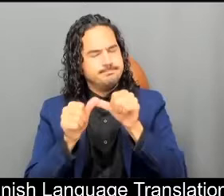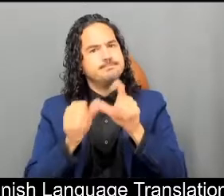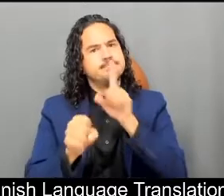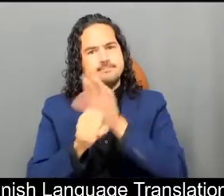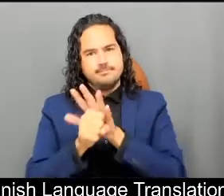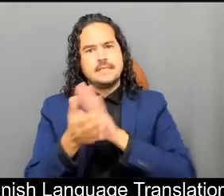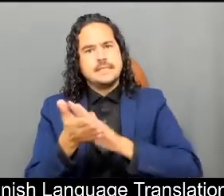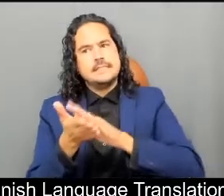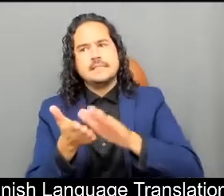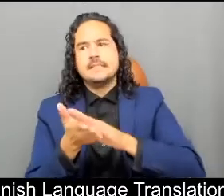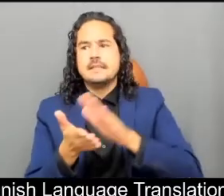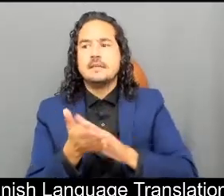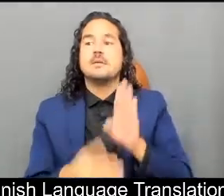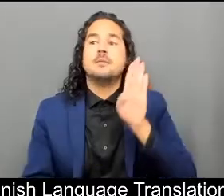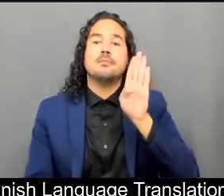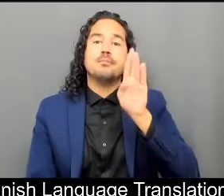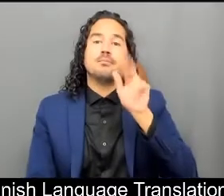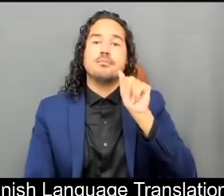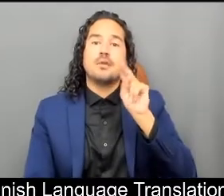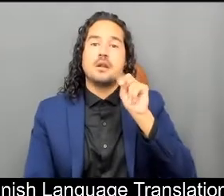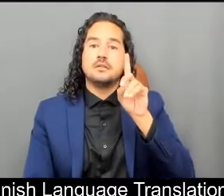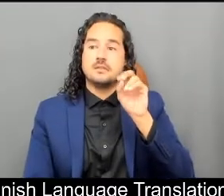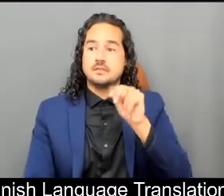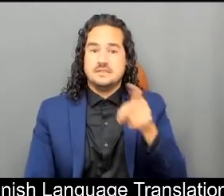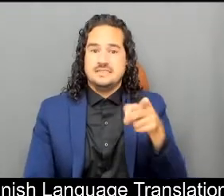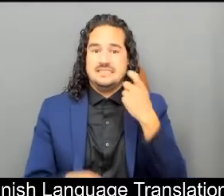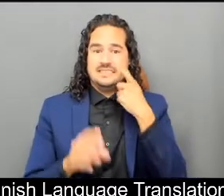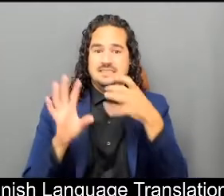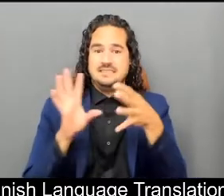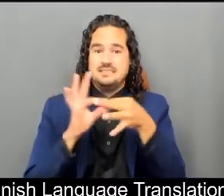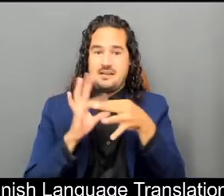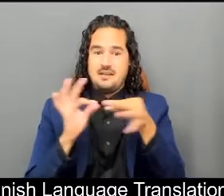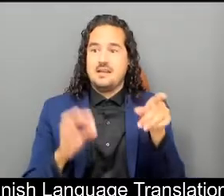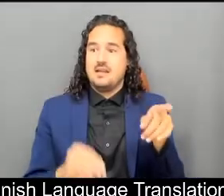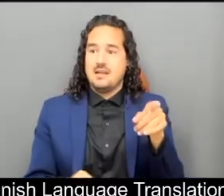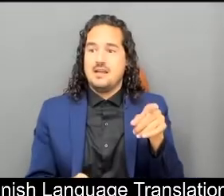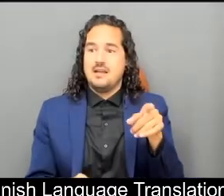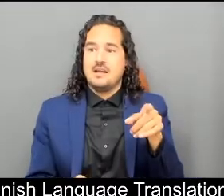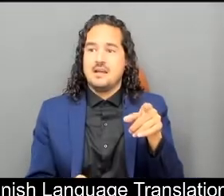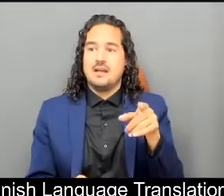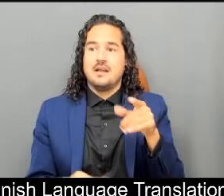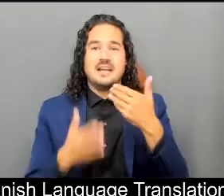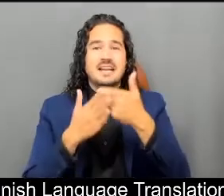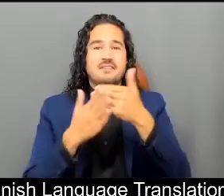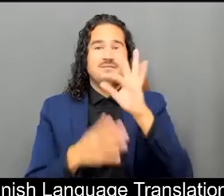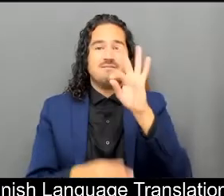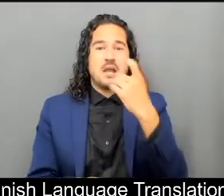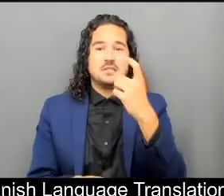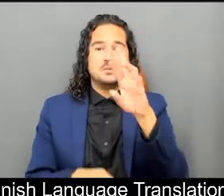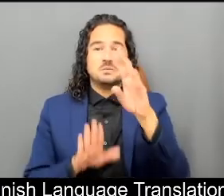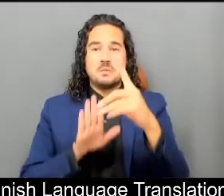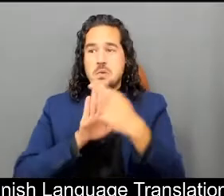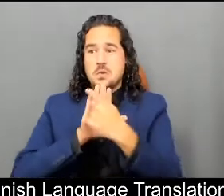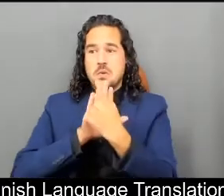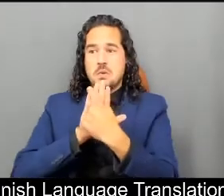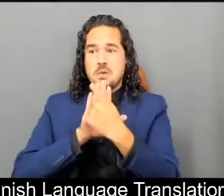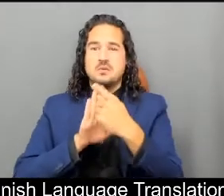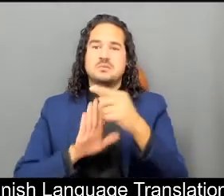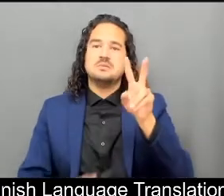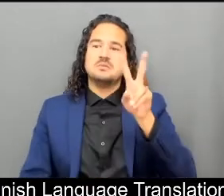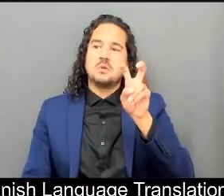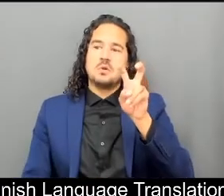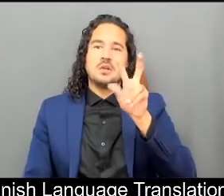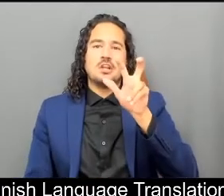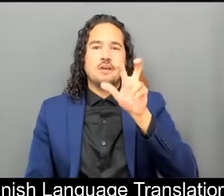Road. So the Fox Drive is about 200 to 300 feet from Limitor Road, where we're doing some of the firing